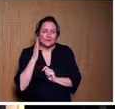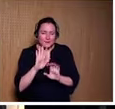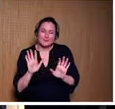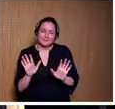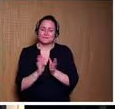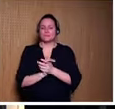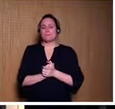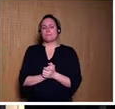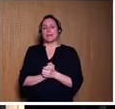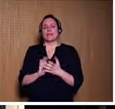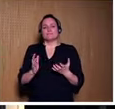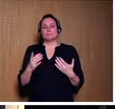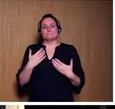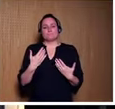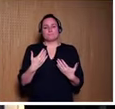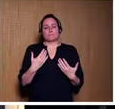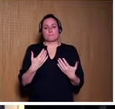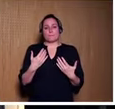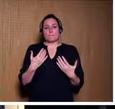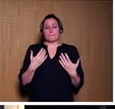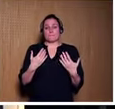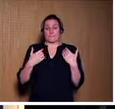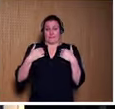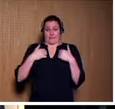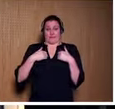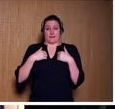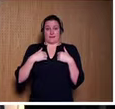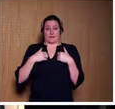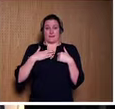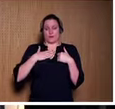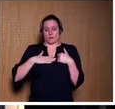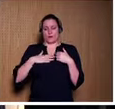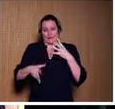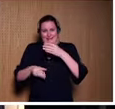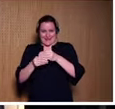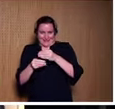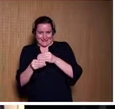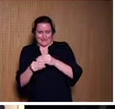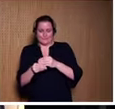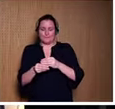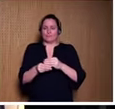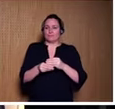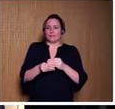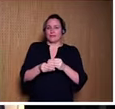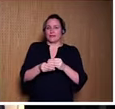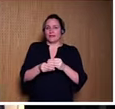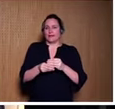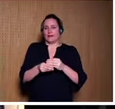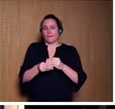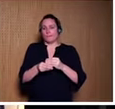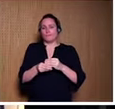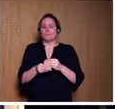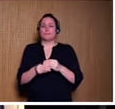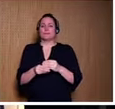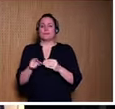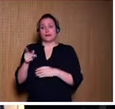Yeah. First, I'd just like to build upon what Dr. Mcewen was saying by just starting out by pointing out that we're